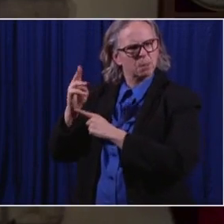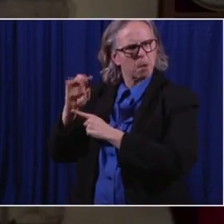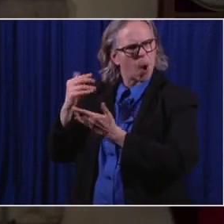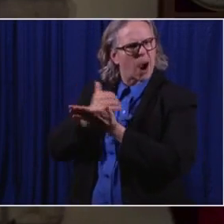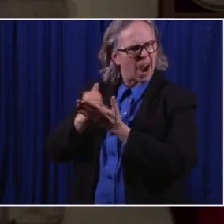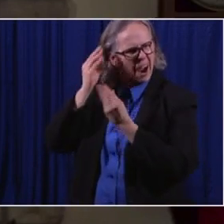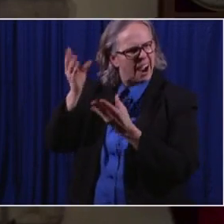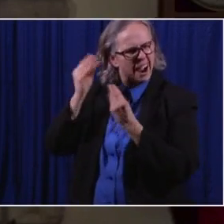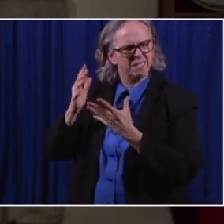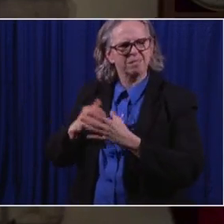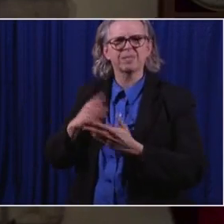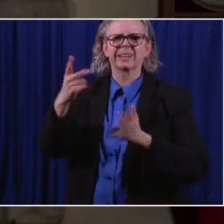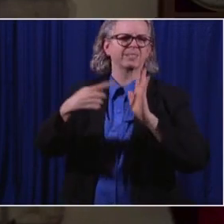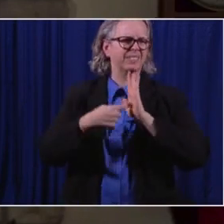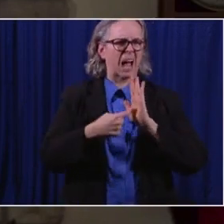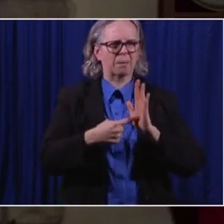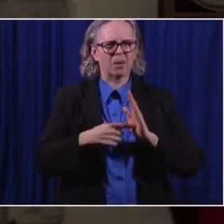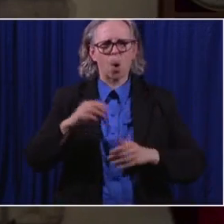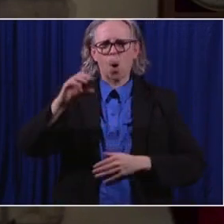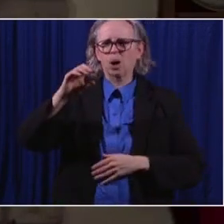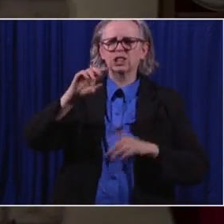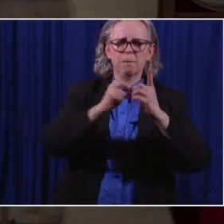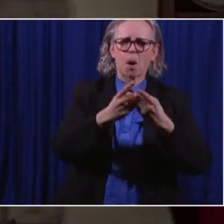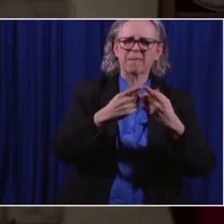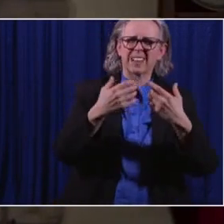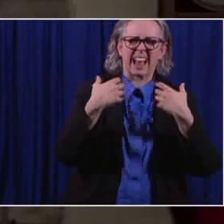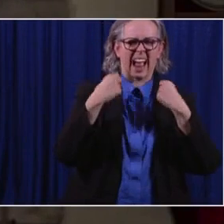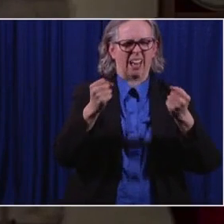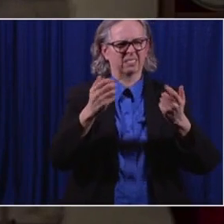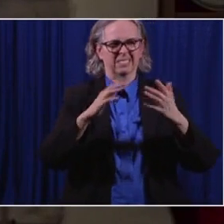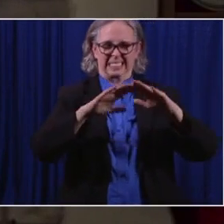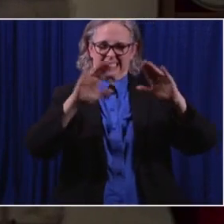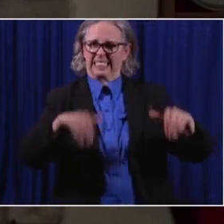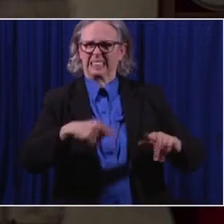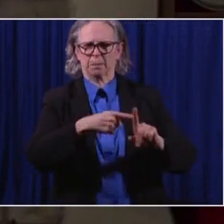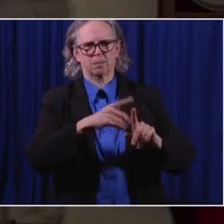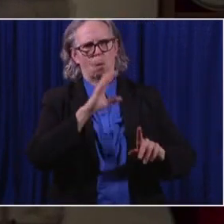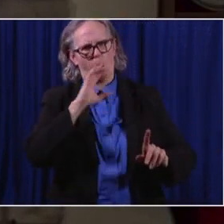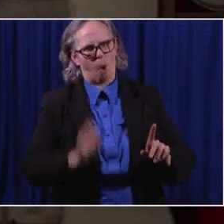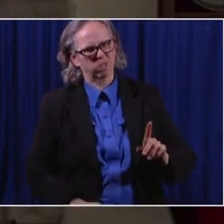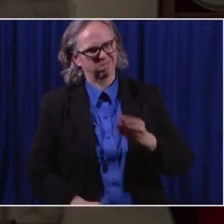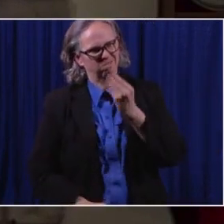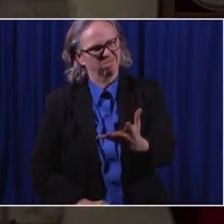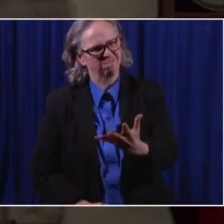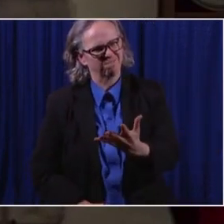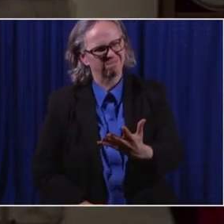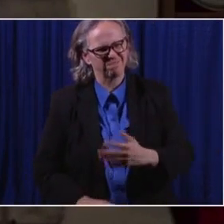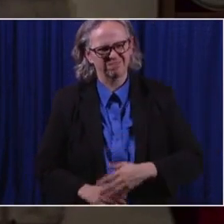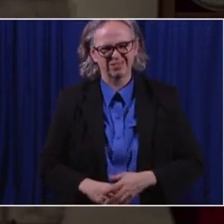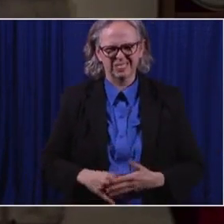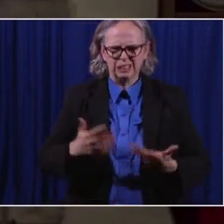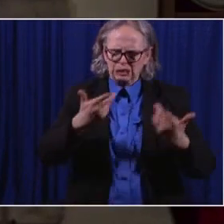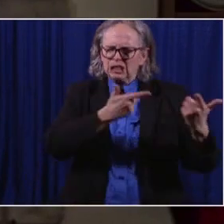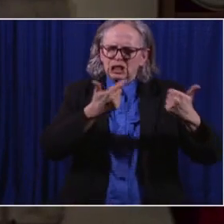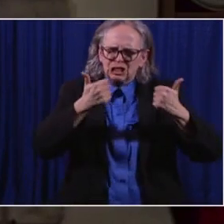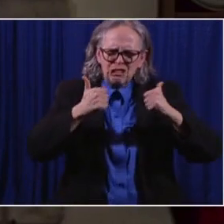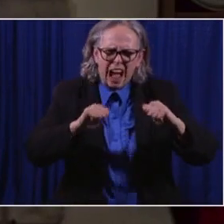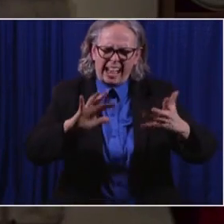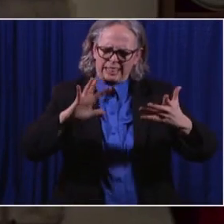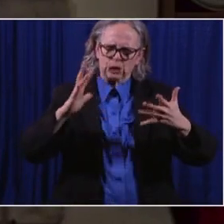health department system that we've tried to, the experts have tried to rig up and keep going and to spit